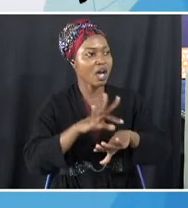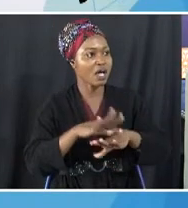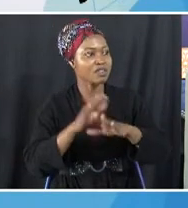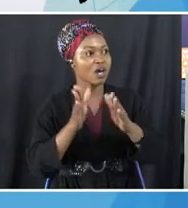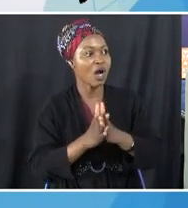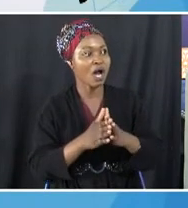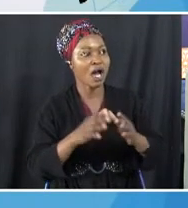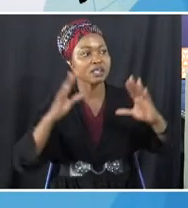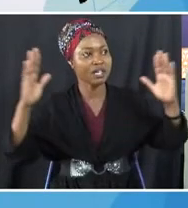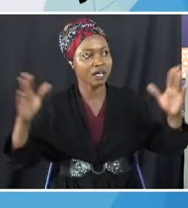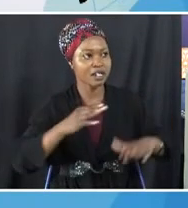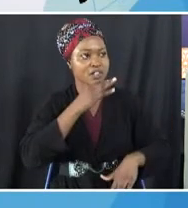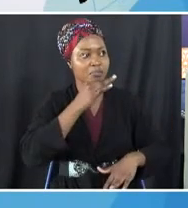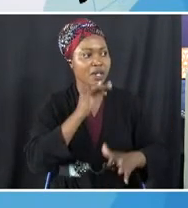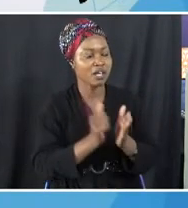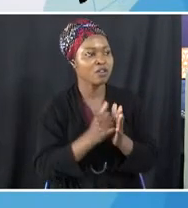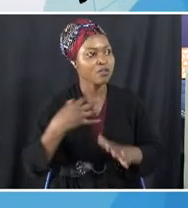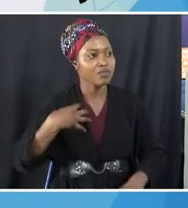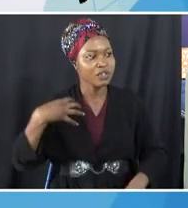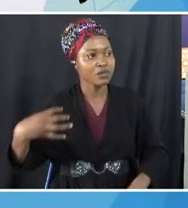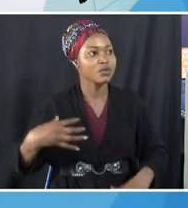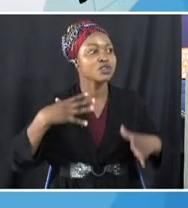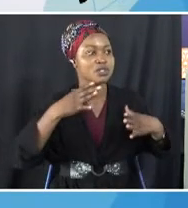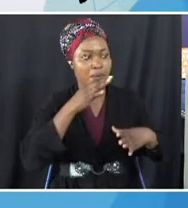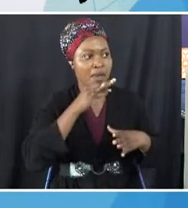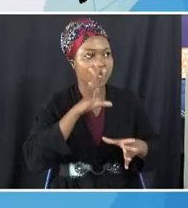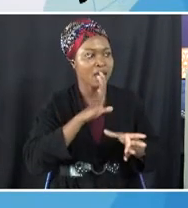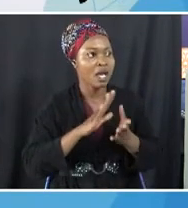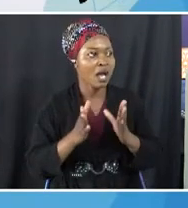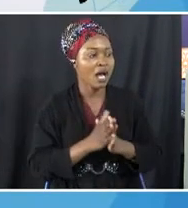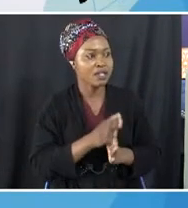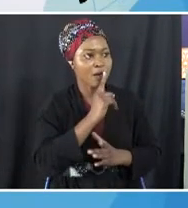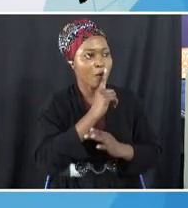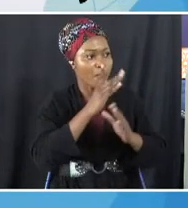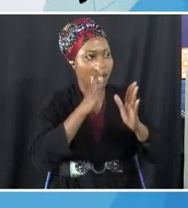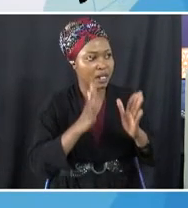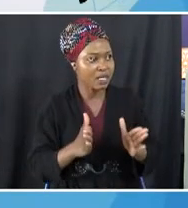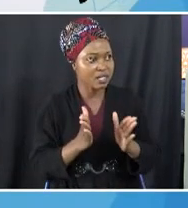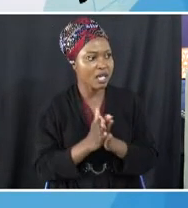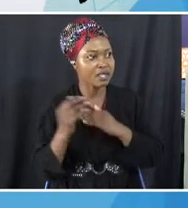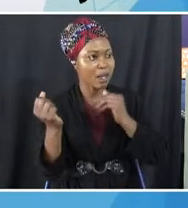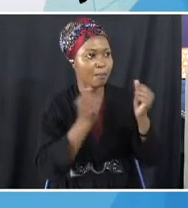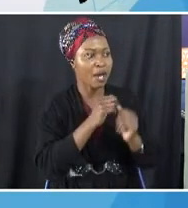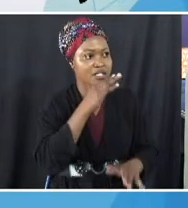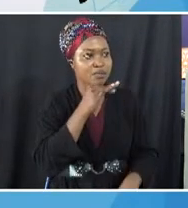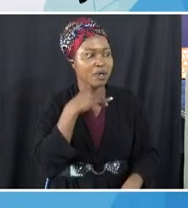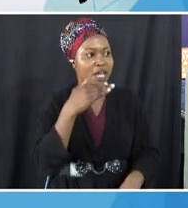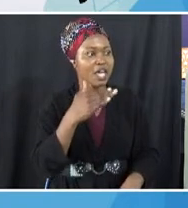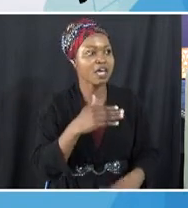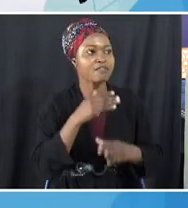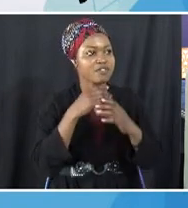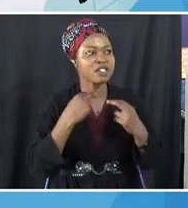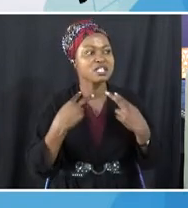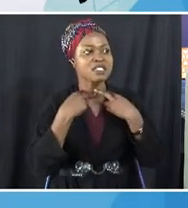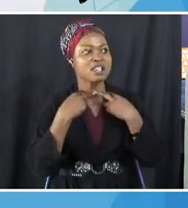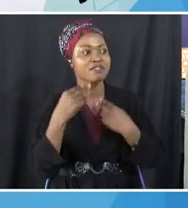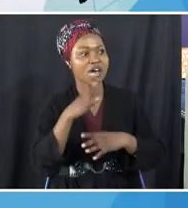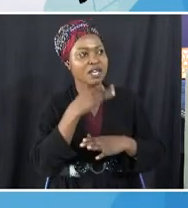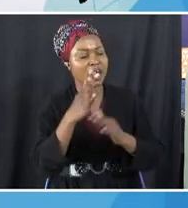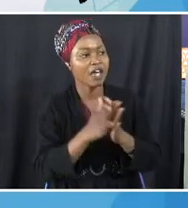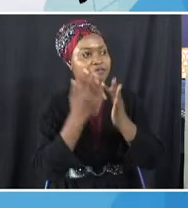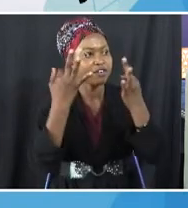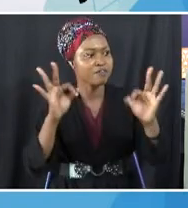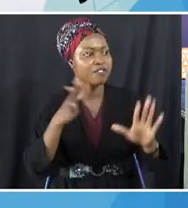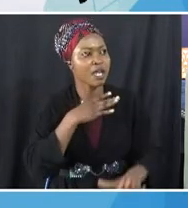of the earth, the great men, the rich men, the mighty men, the commanders,